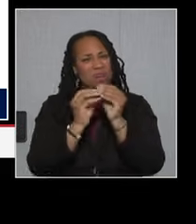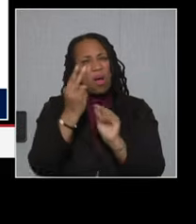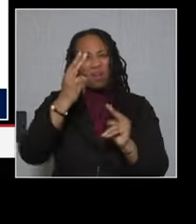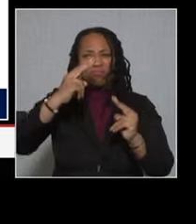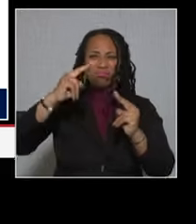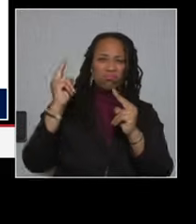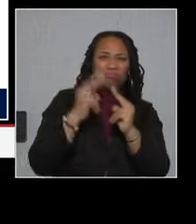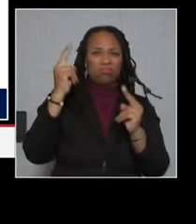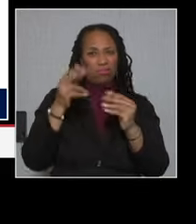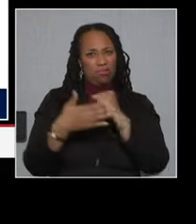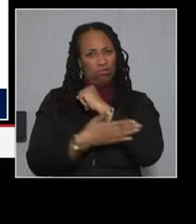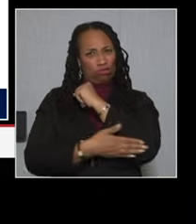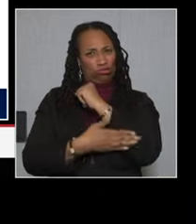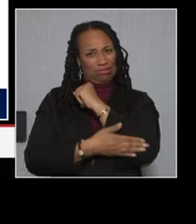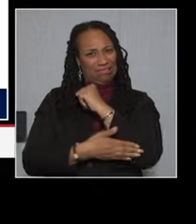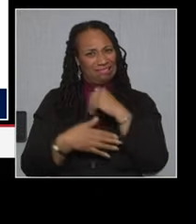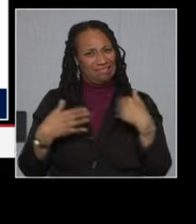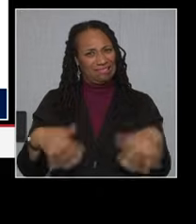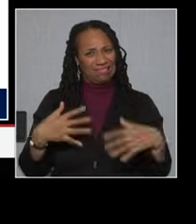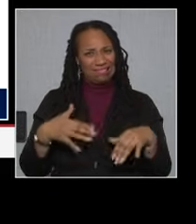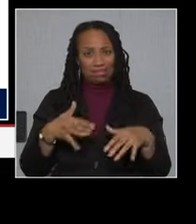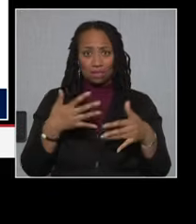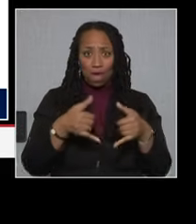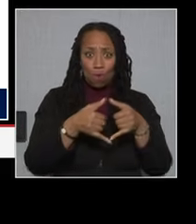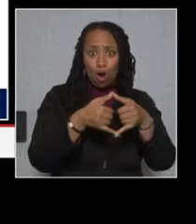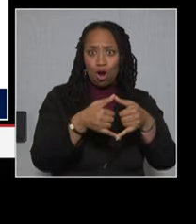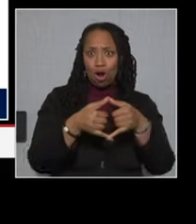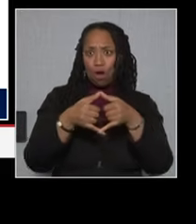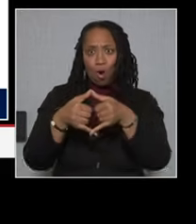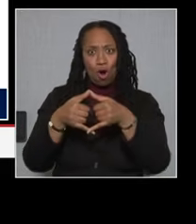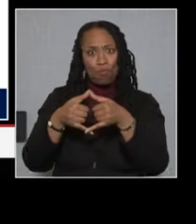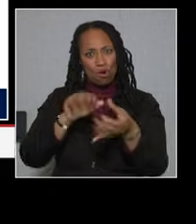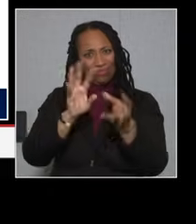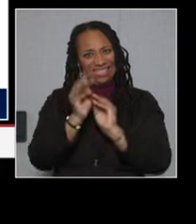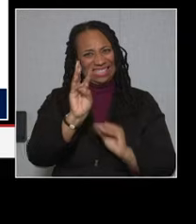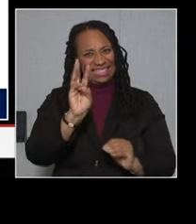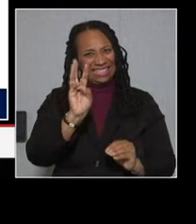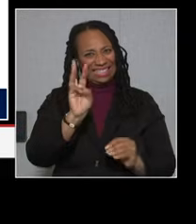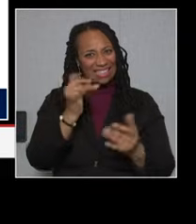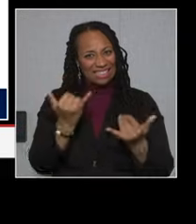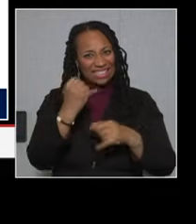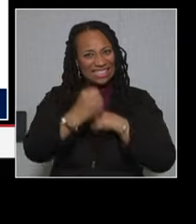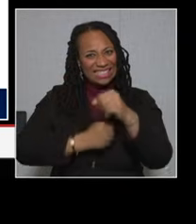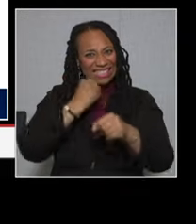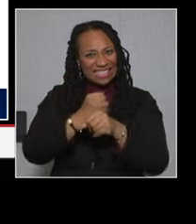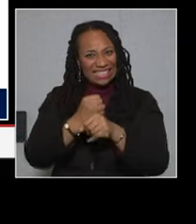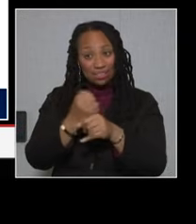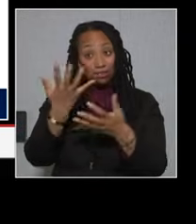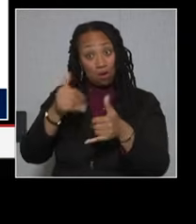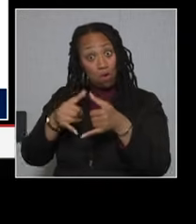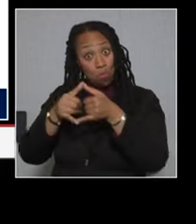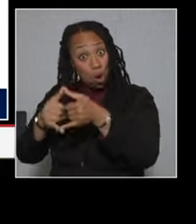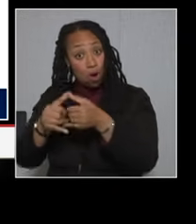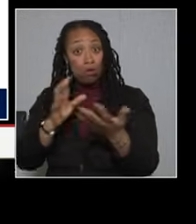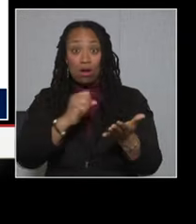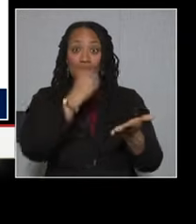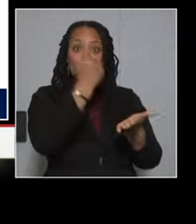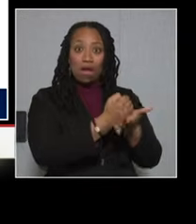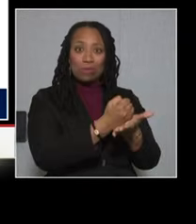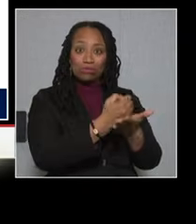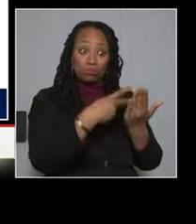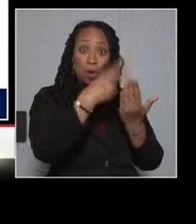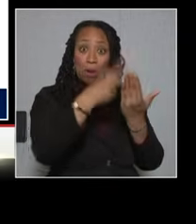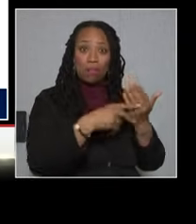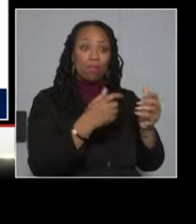national accolades, awards, accreditations that put them in a very, very small pool